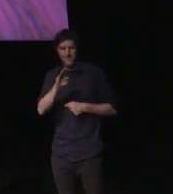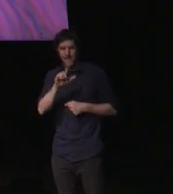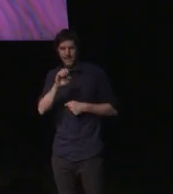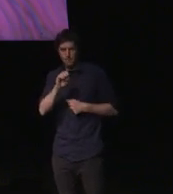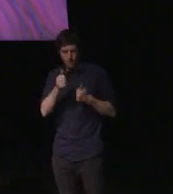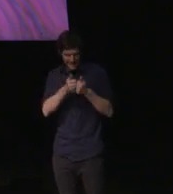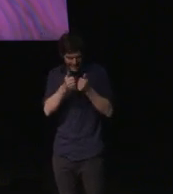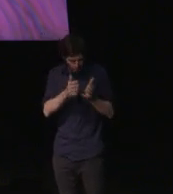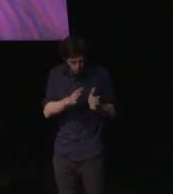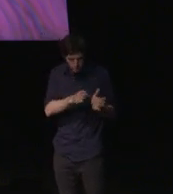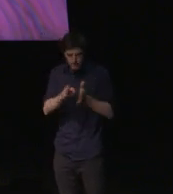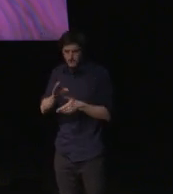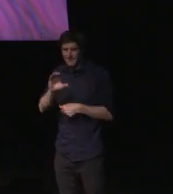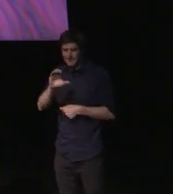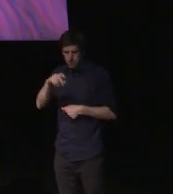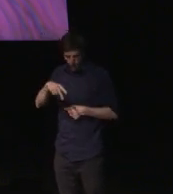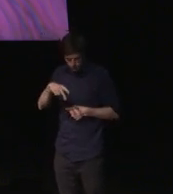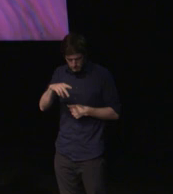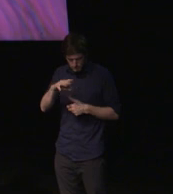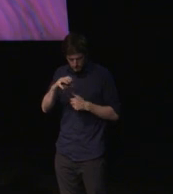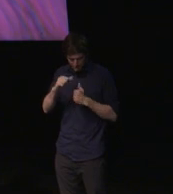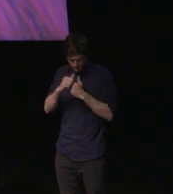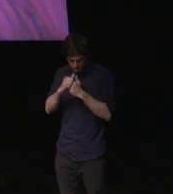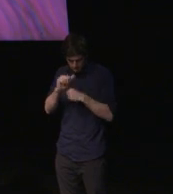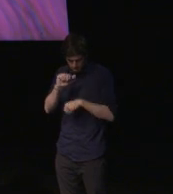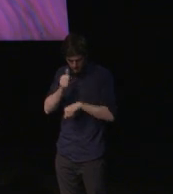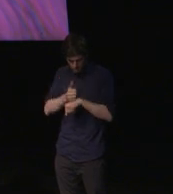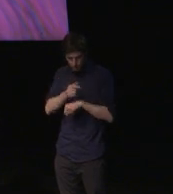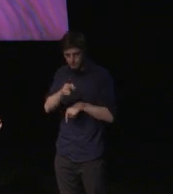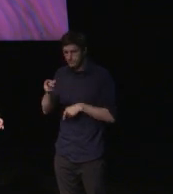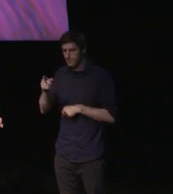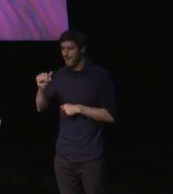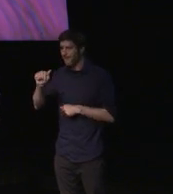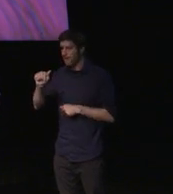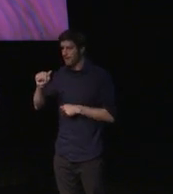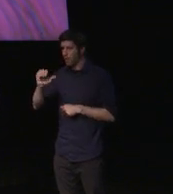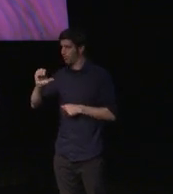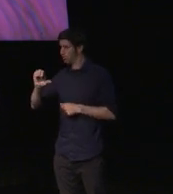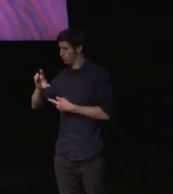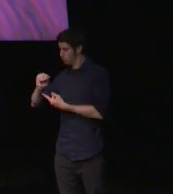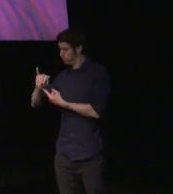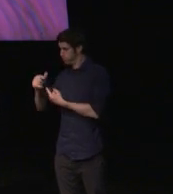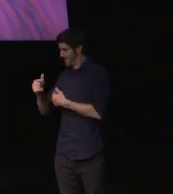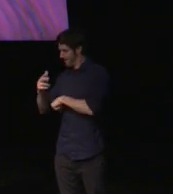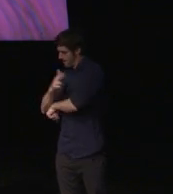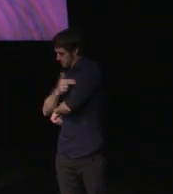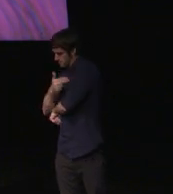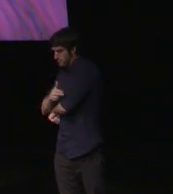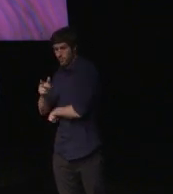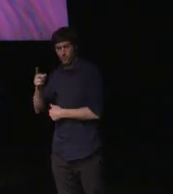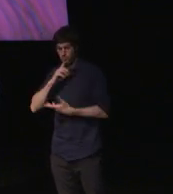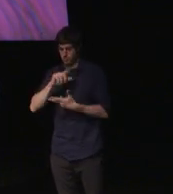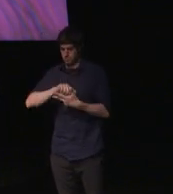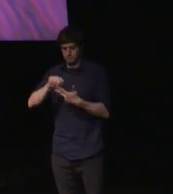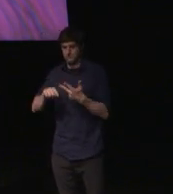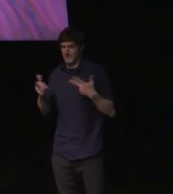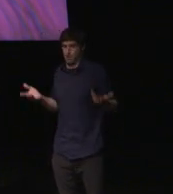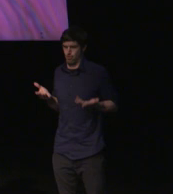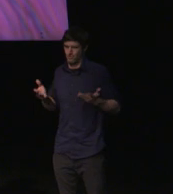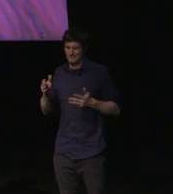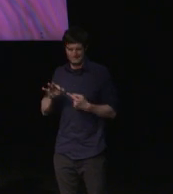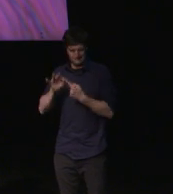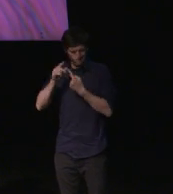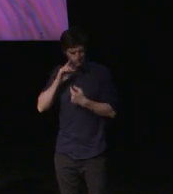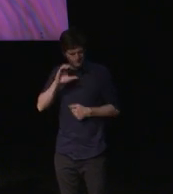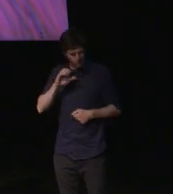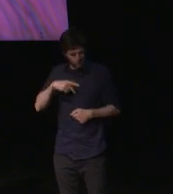Foundation, Special Effect, and Craig Hospital. And like I said, they were all here today except for the Cerebral Palsy Foundation, and I'll bug Richard Ellison